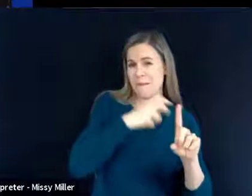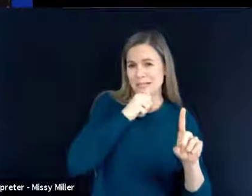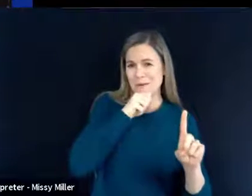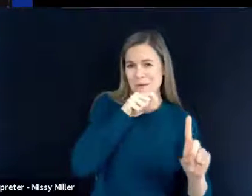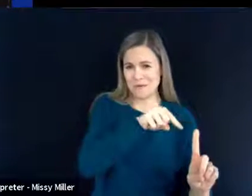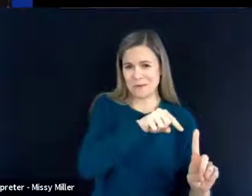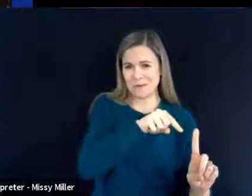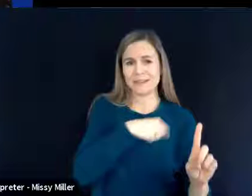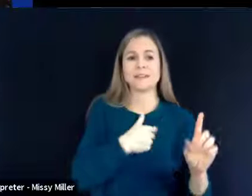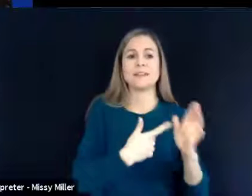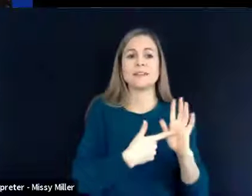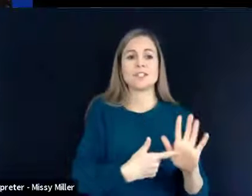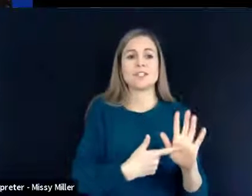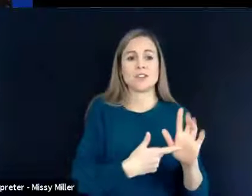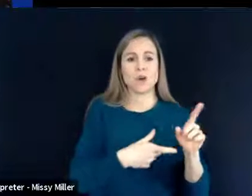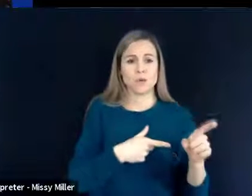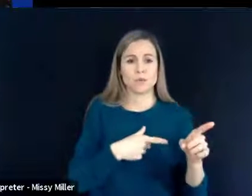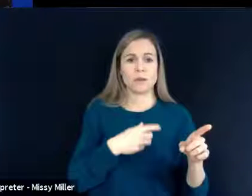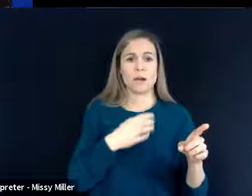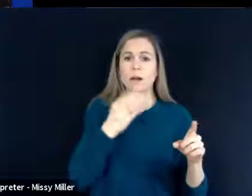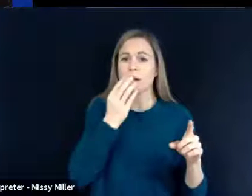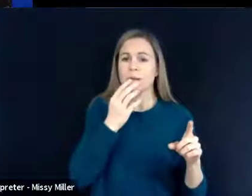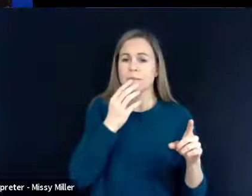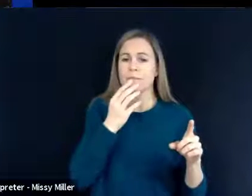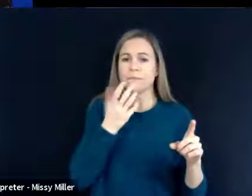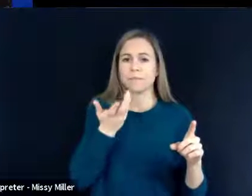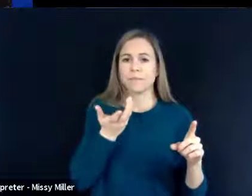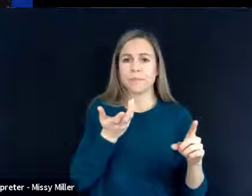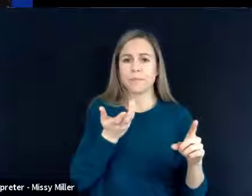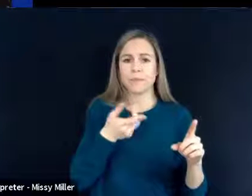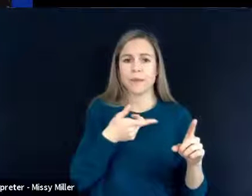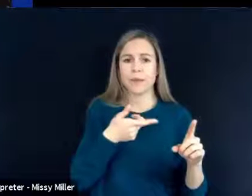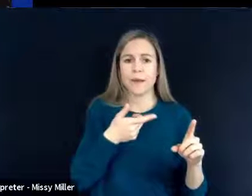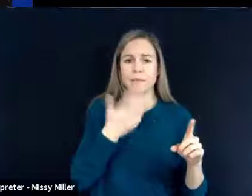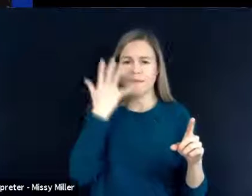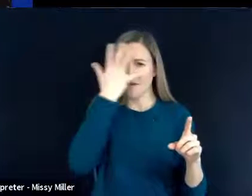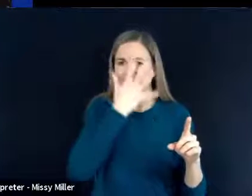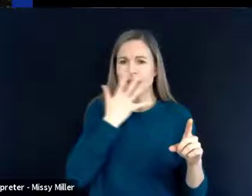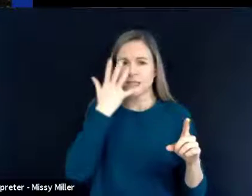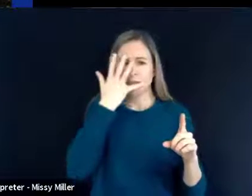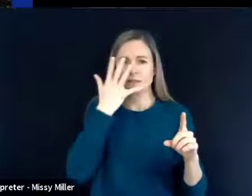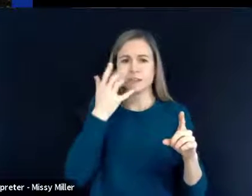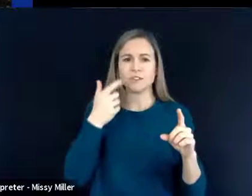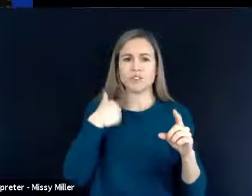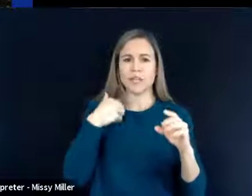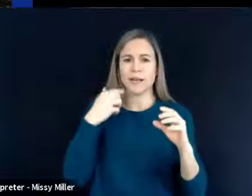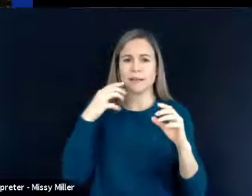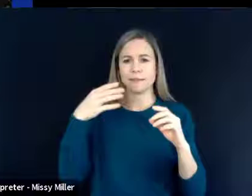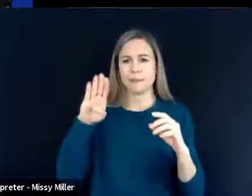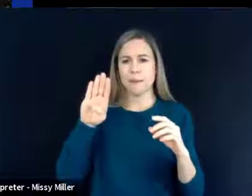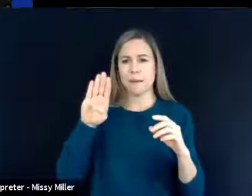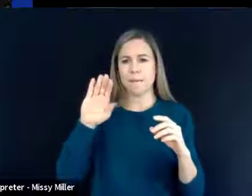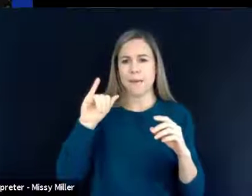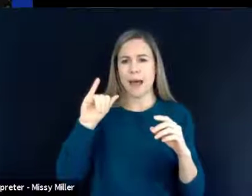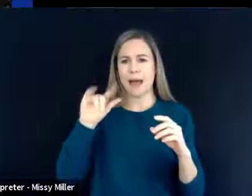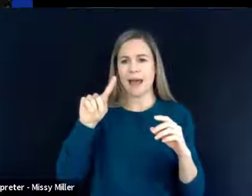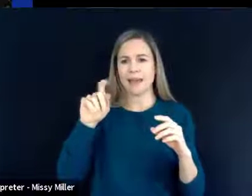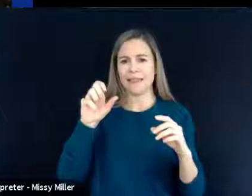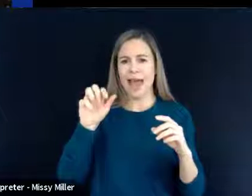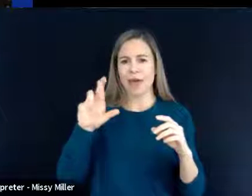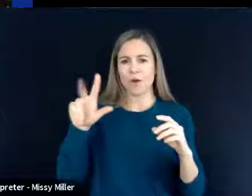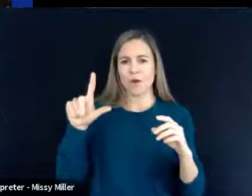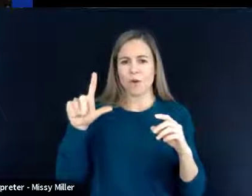it shows there that she has a bilateral facial cleft. She also had a